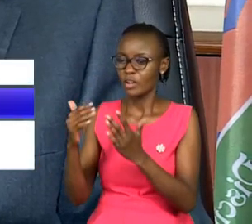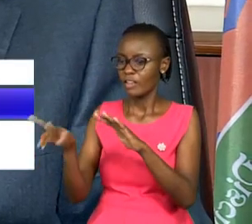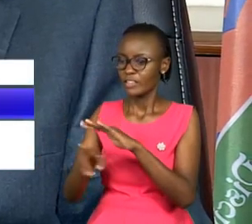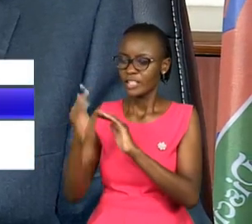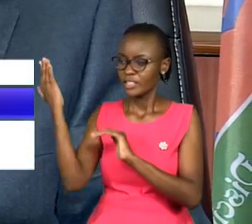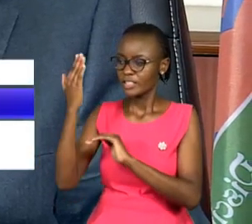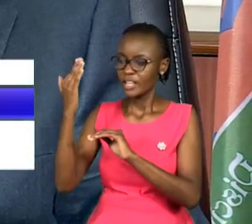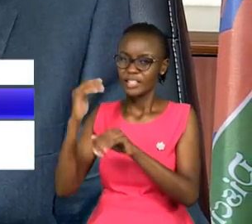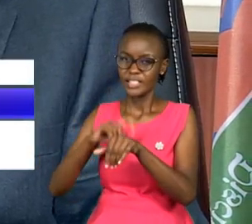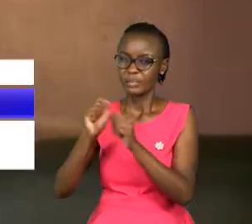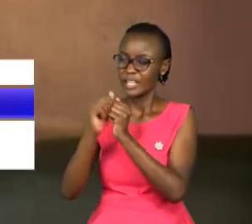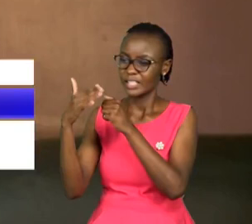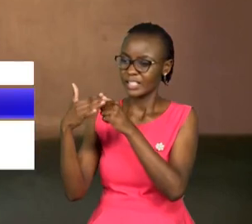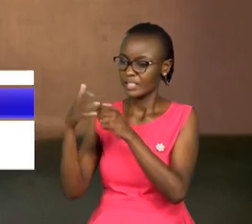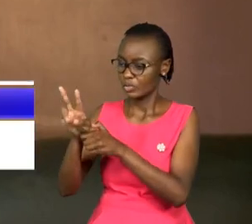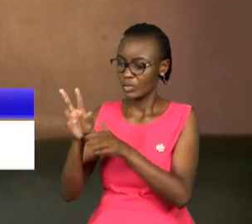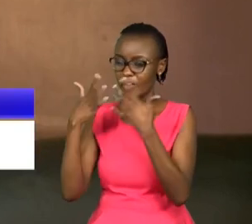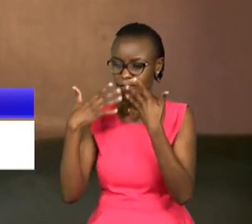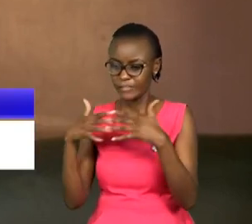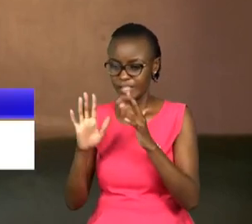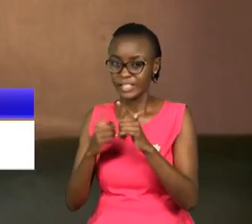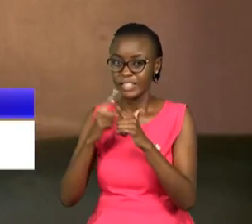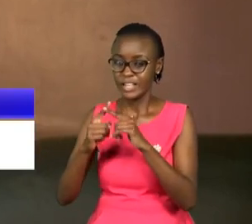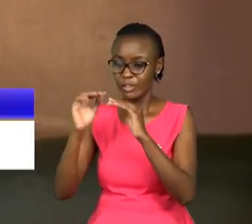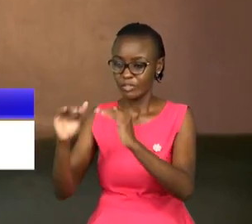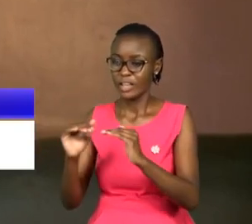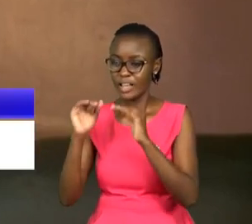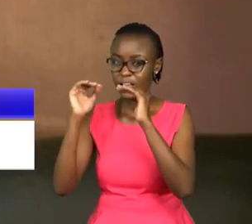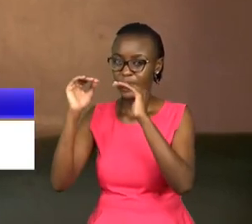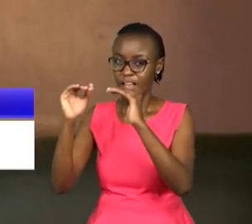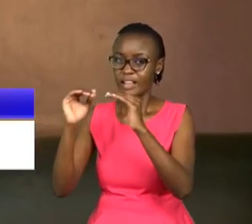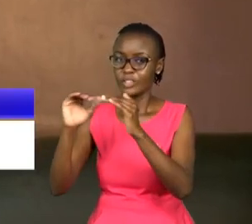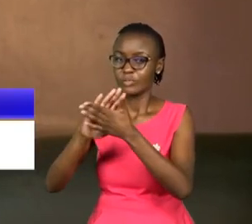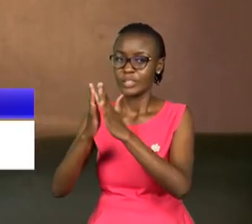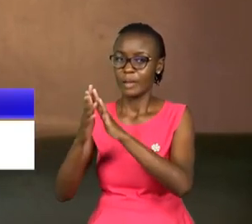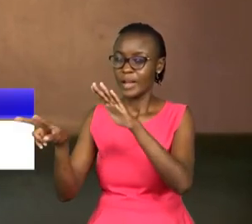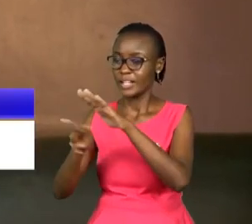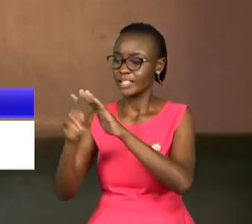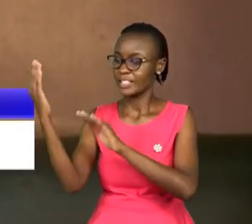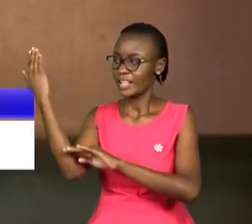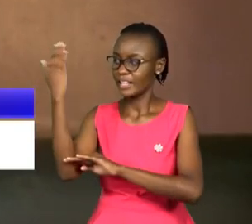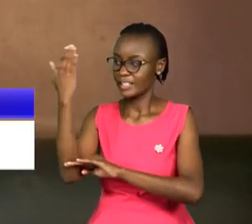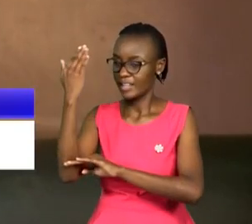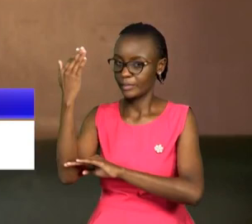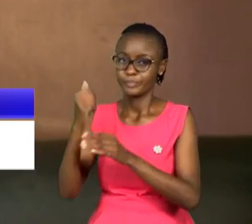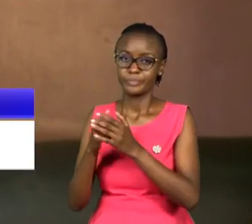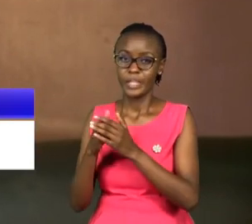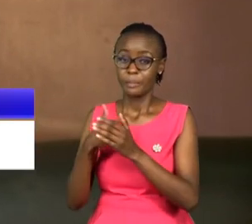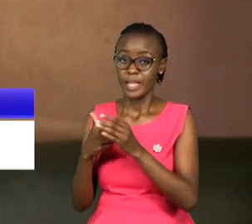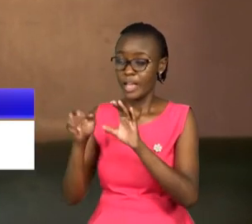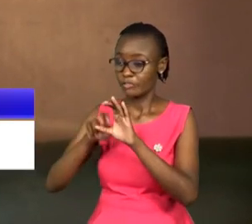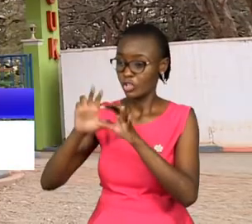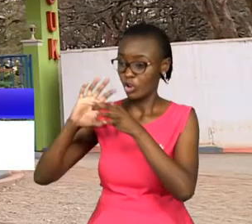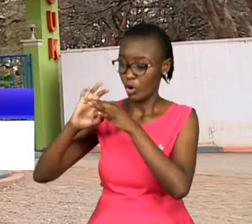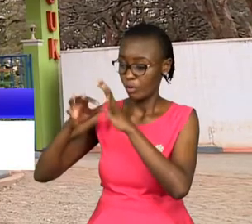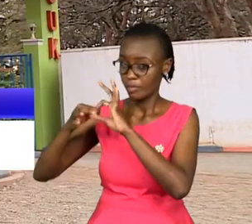1992. After completing my master's, I was then promoted to the position of assistant lecturer. So I joined the